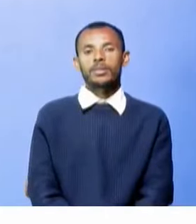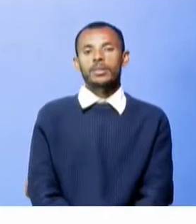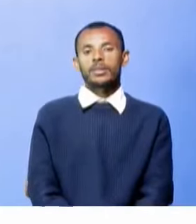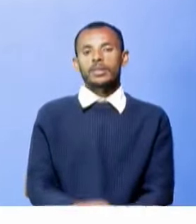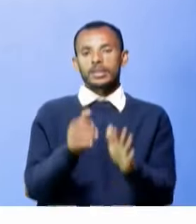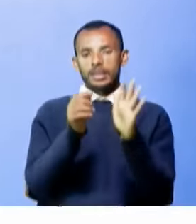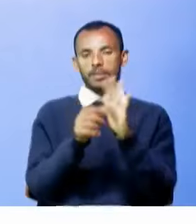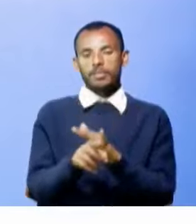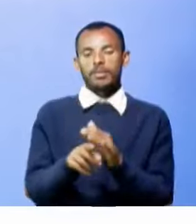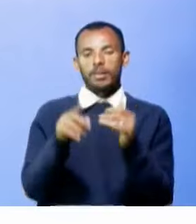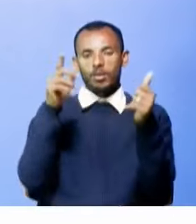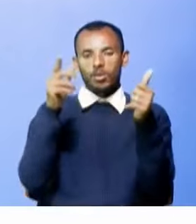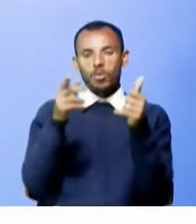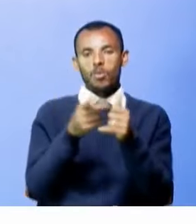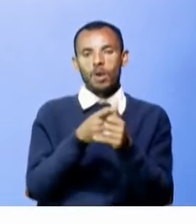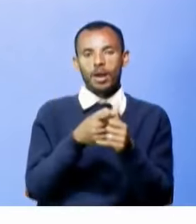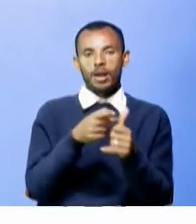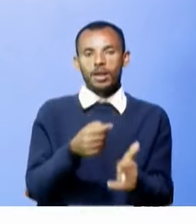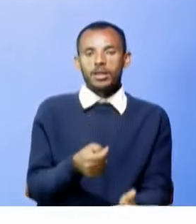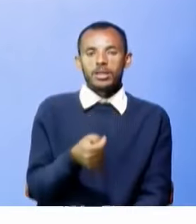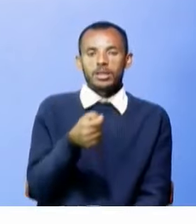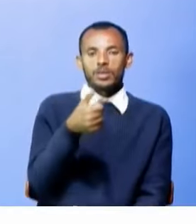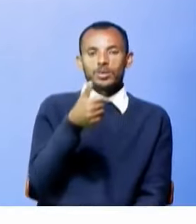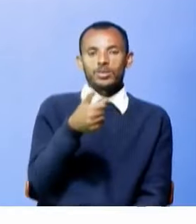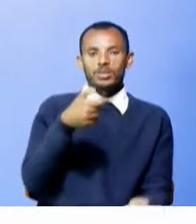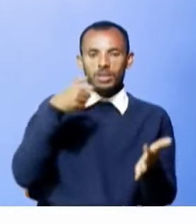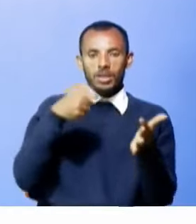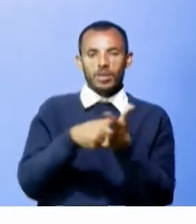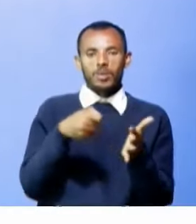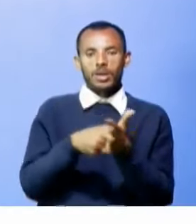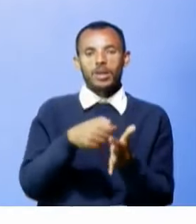Toss a coin once.